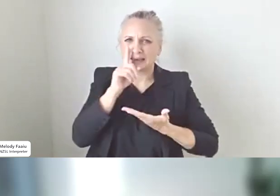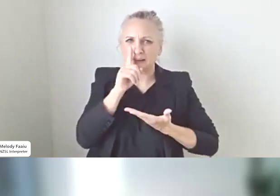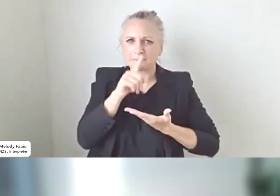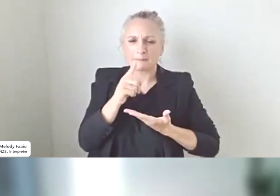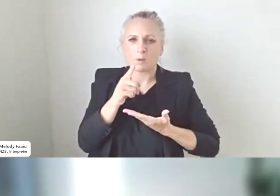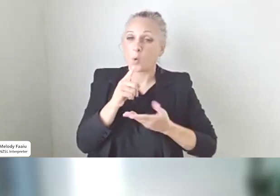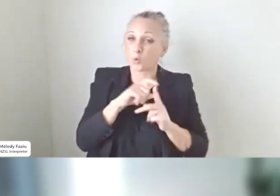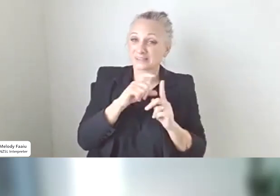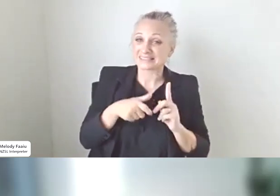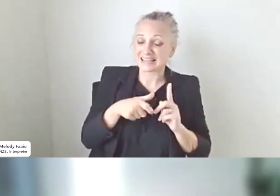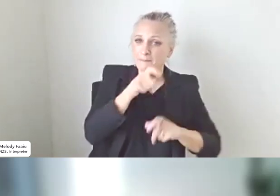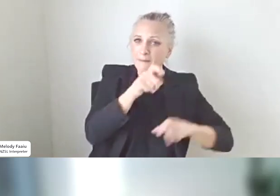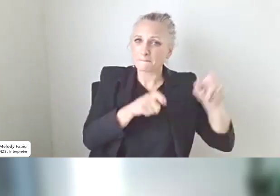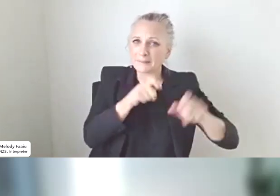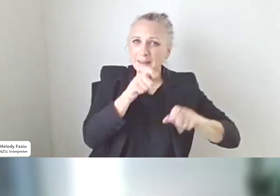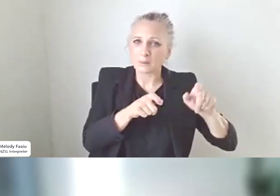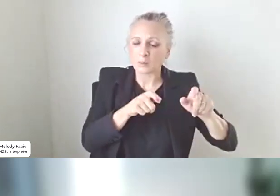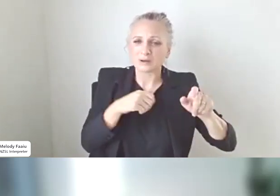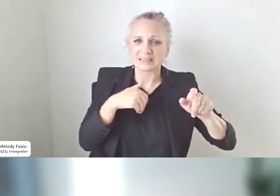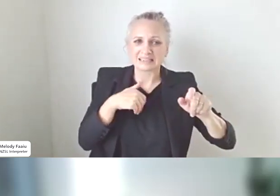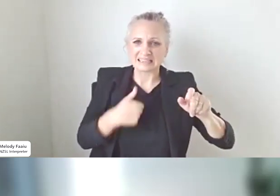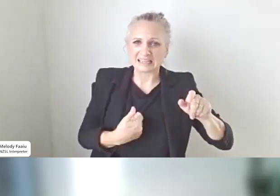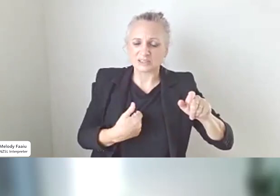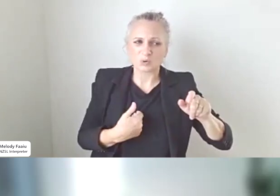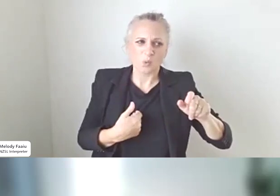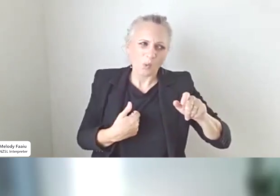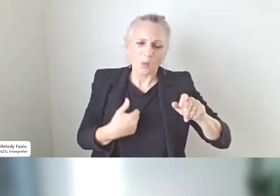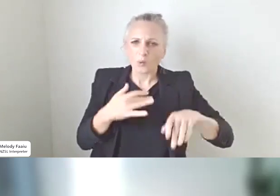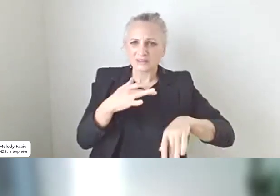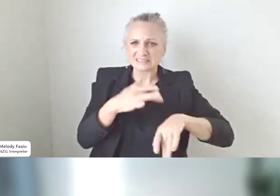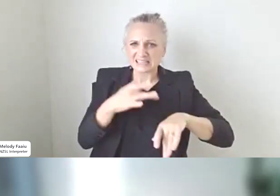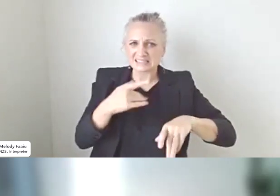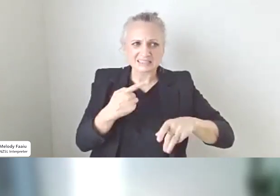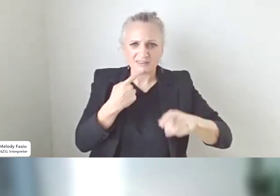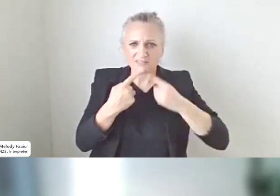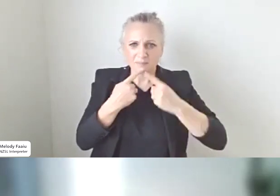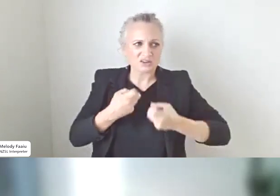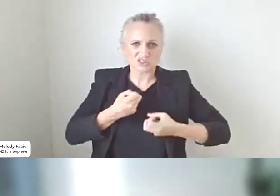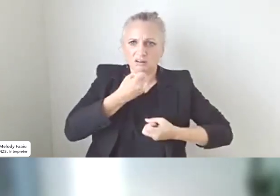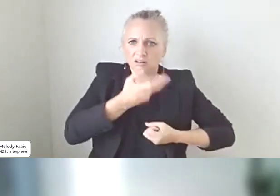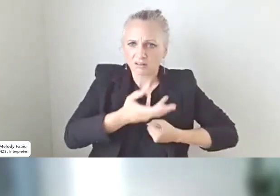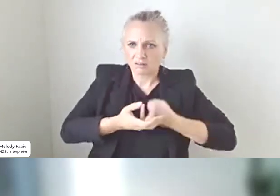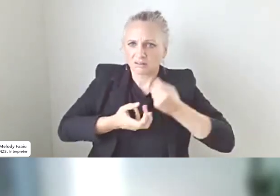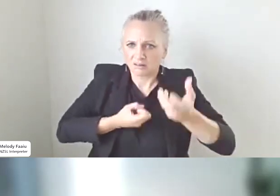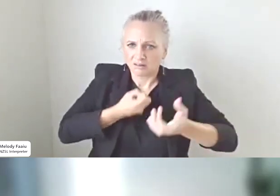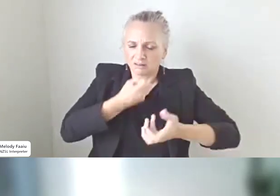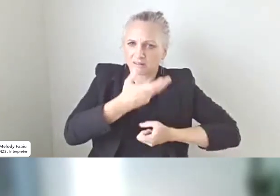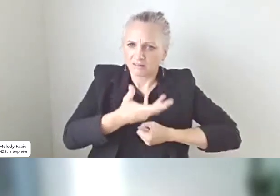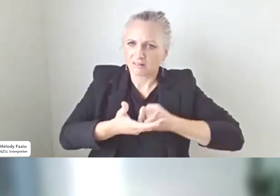disabled people sometimes need to disclose sensitive information, much more information